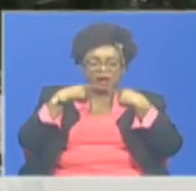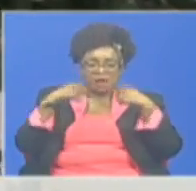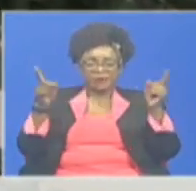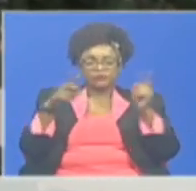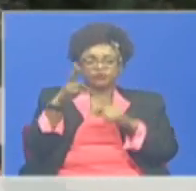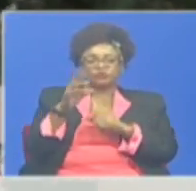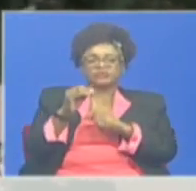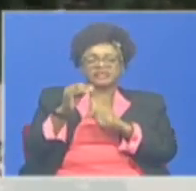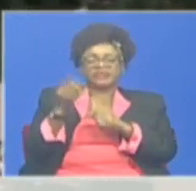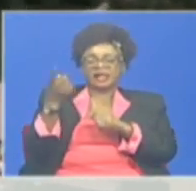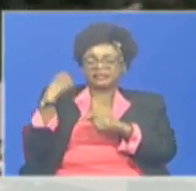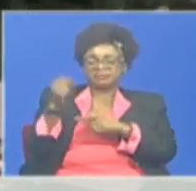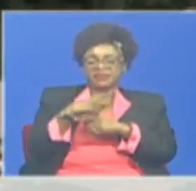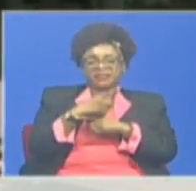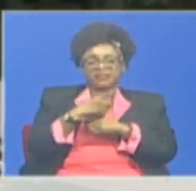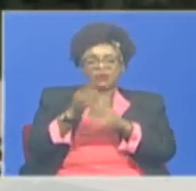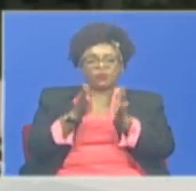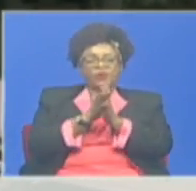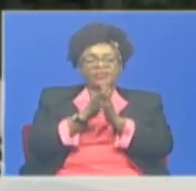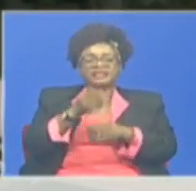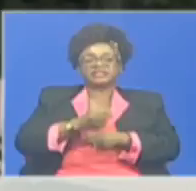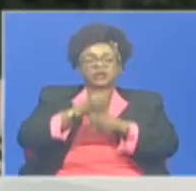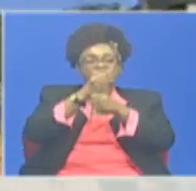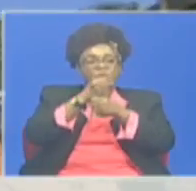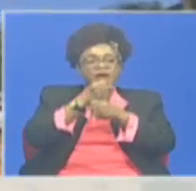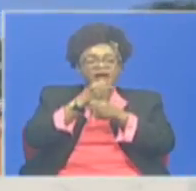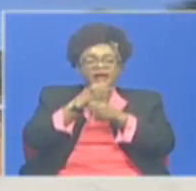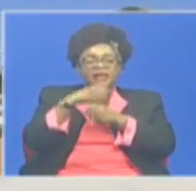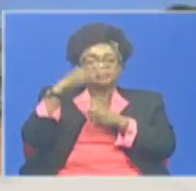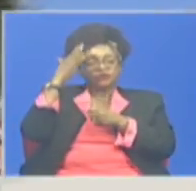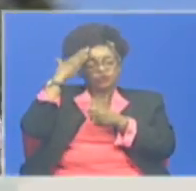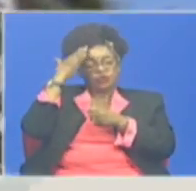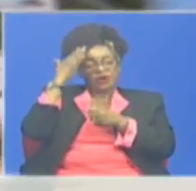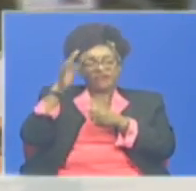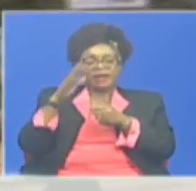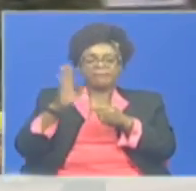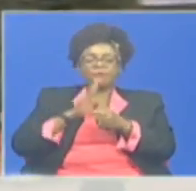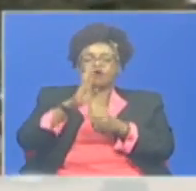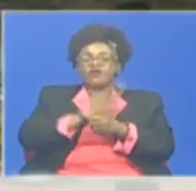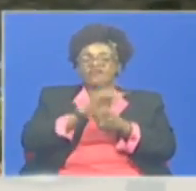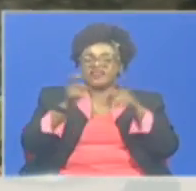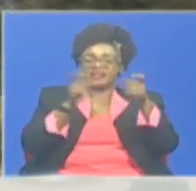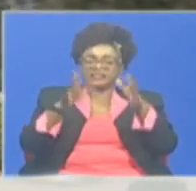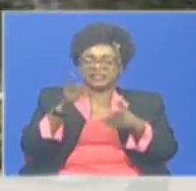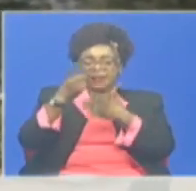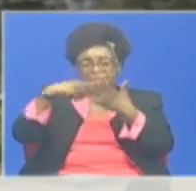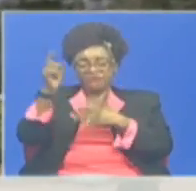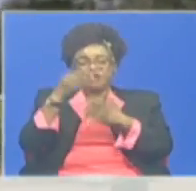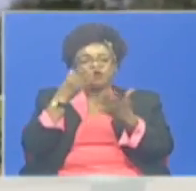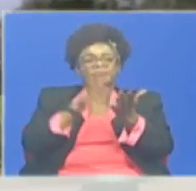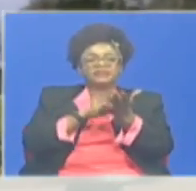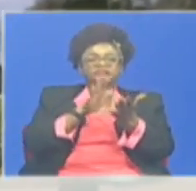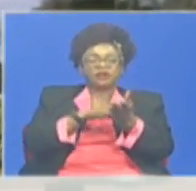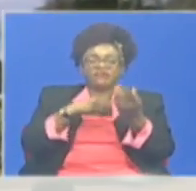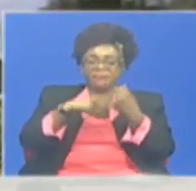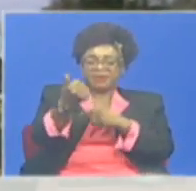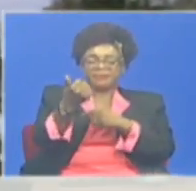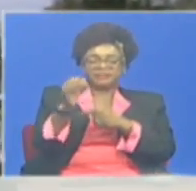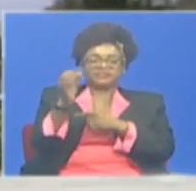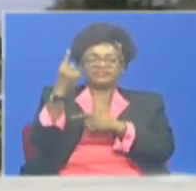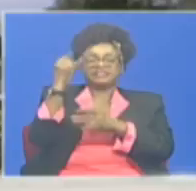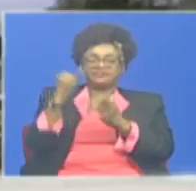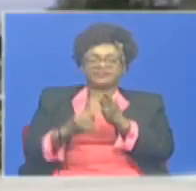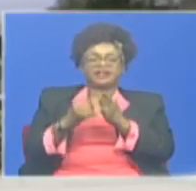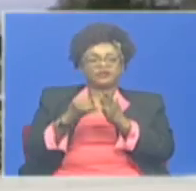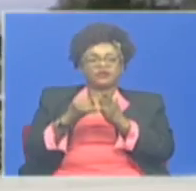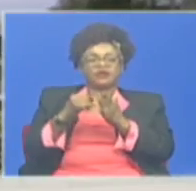20th of last month, with the shareholders notified of the boards of directors' approval and recommendation of payment of the first and final dividend